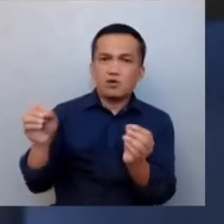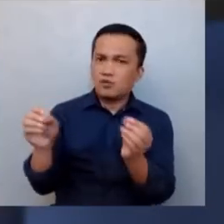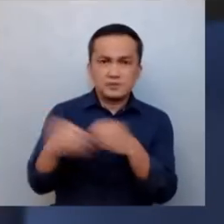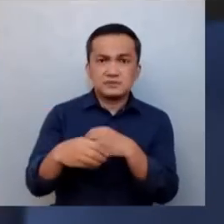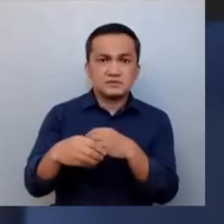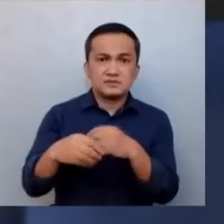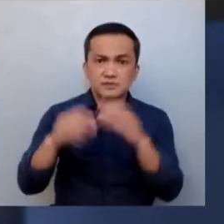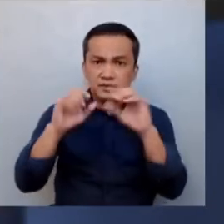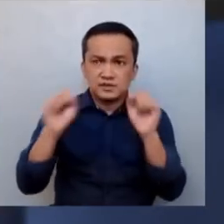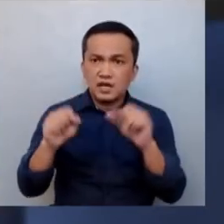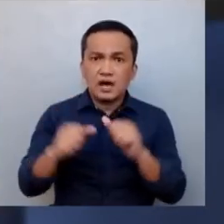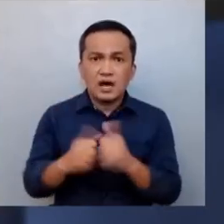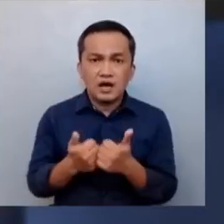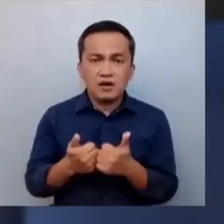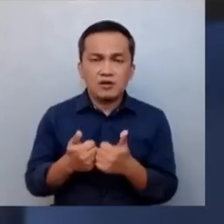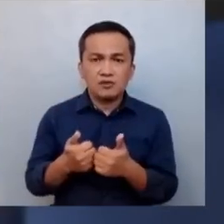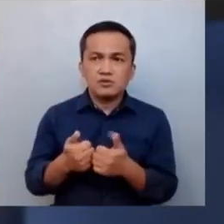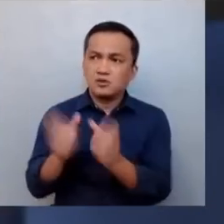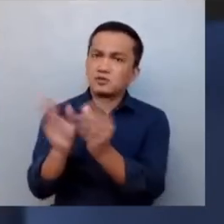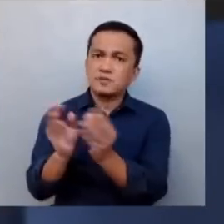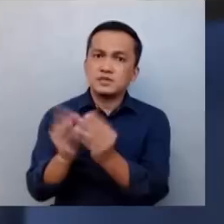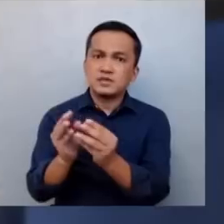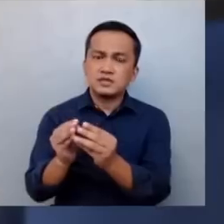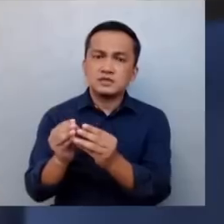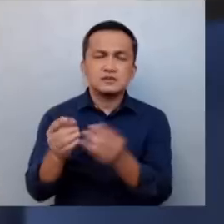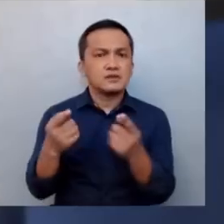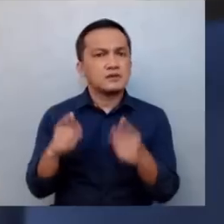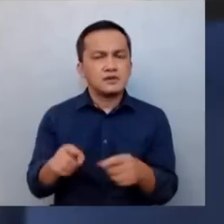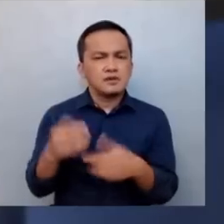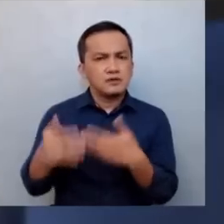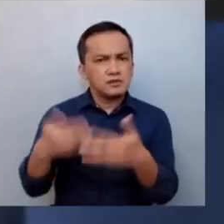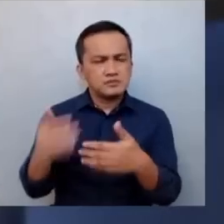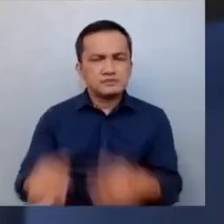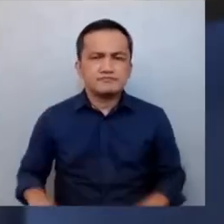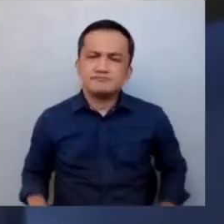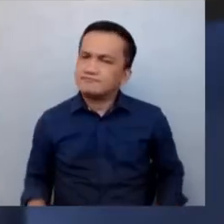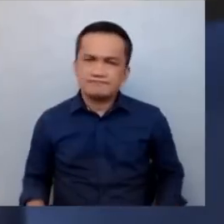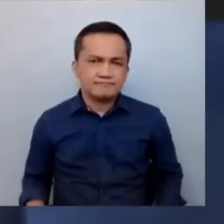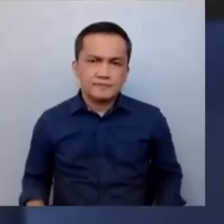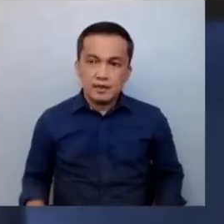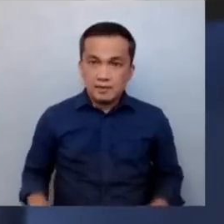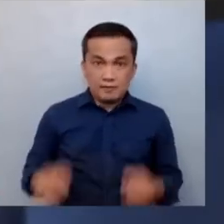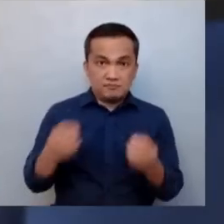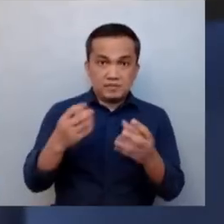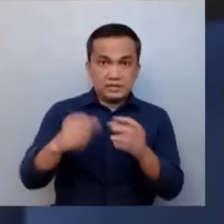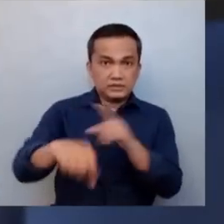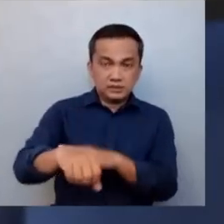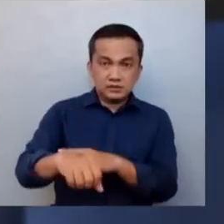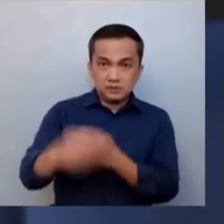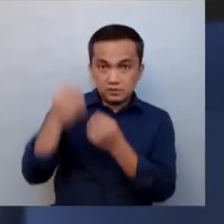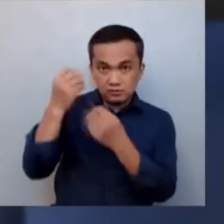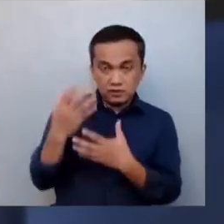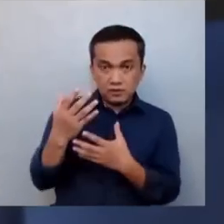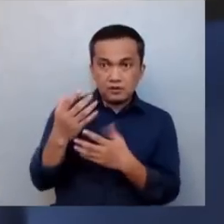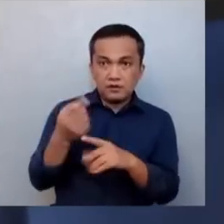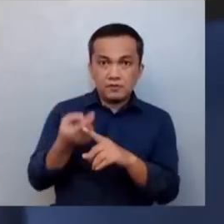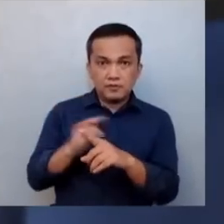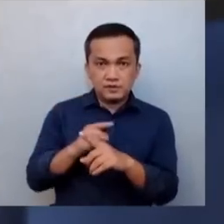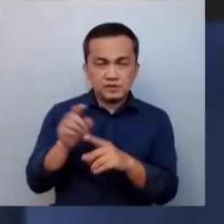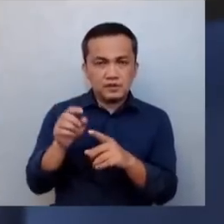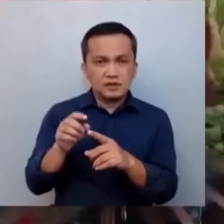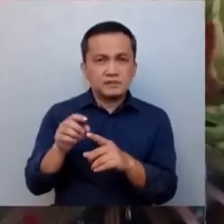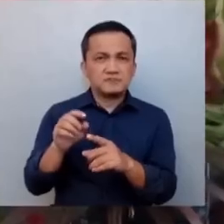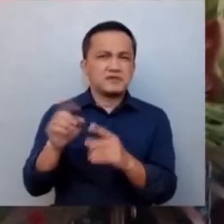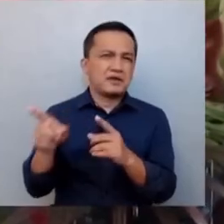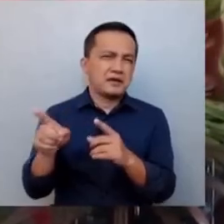how this meeting is already shaping up. But we, most of the time, we're getting information from social media.